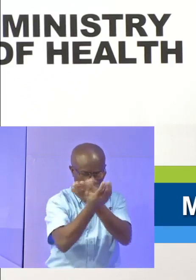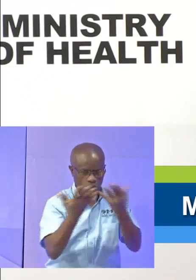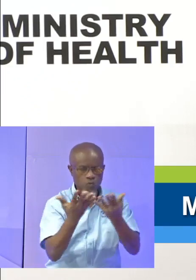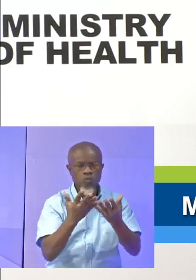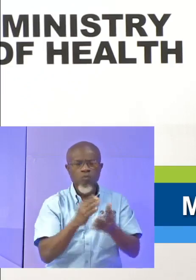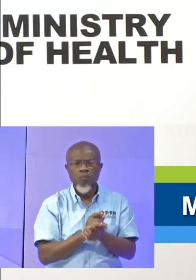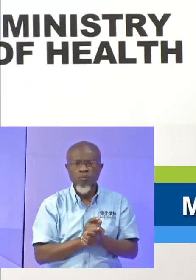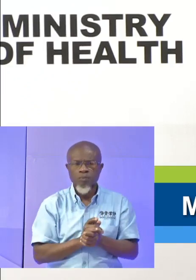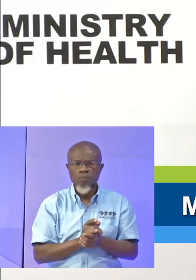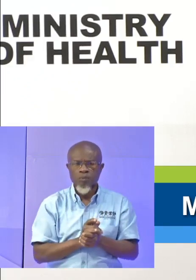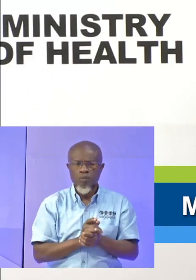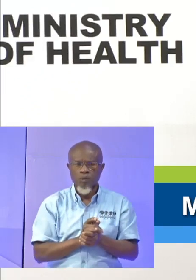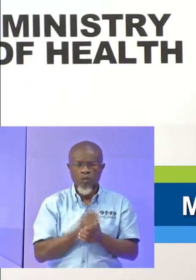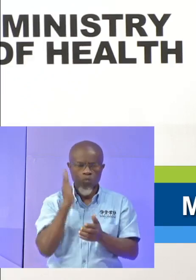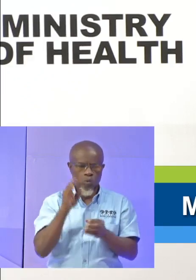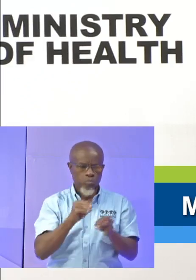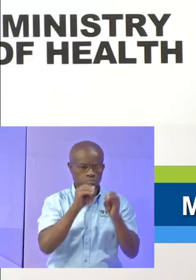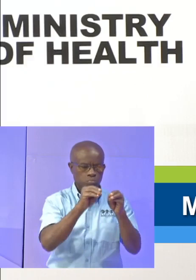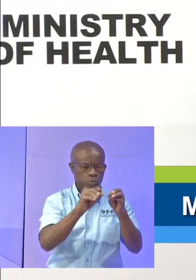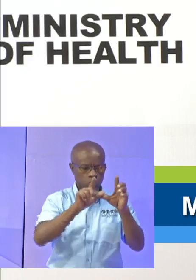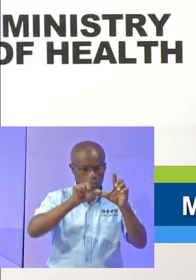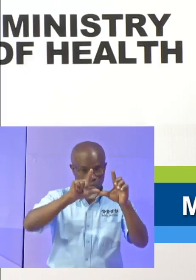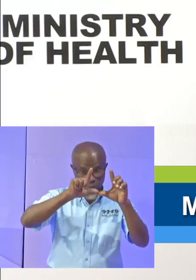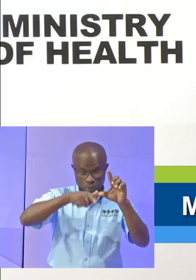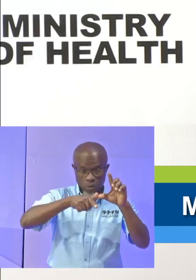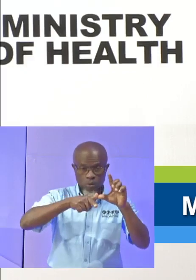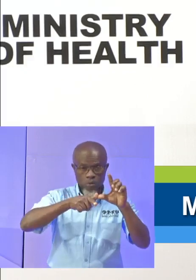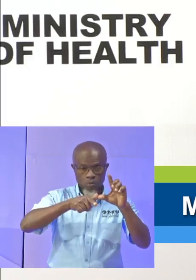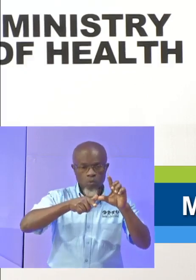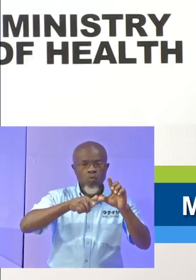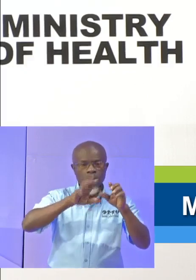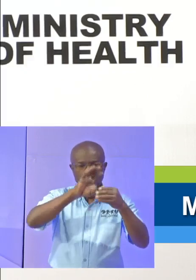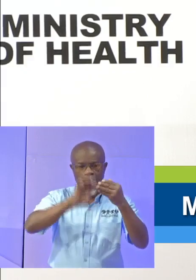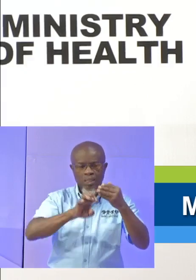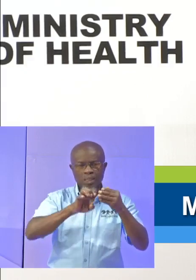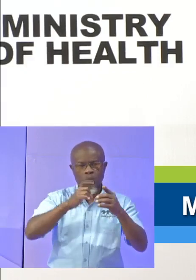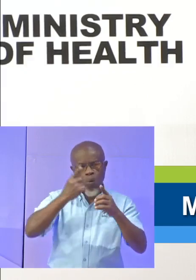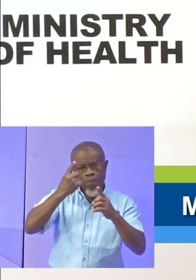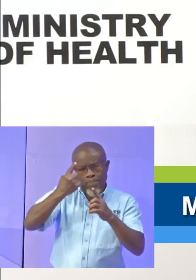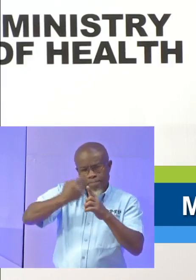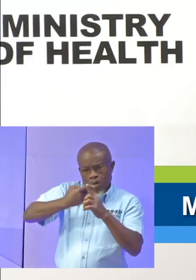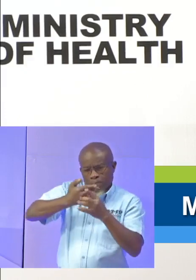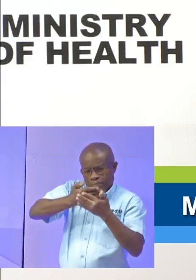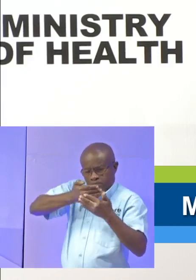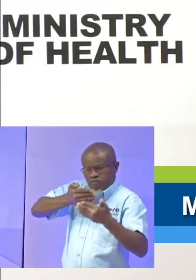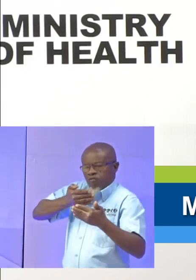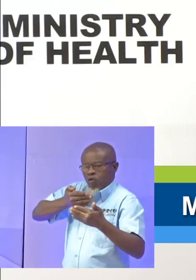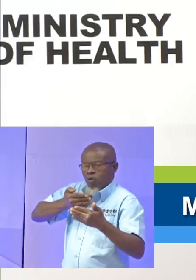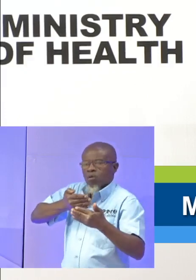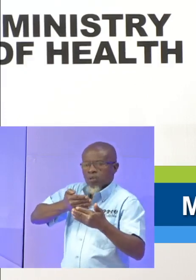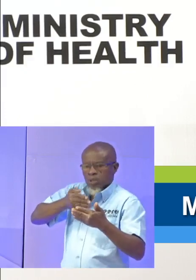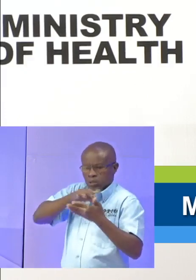date that ends the month just before they found this study would have said